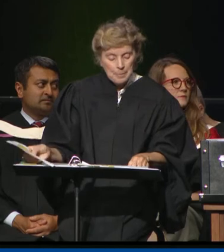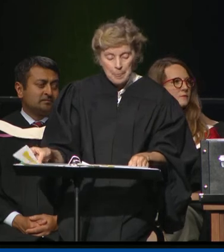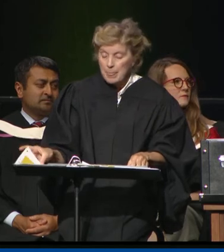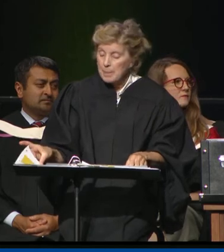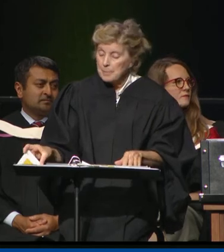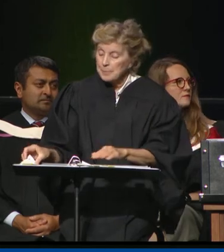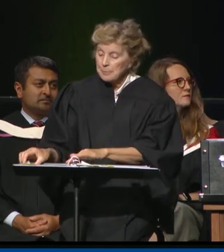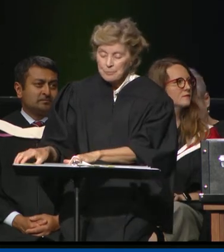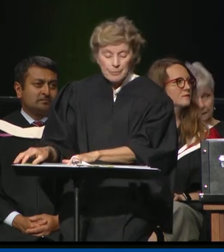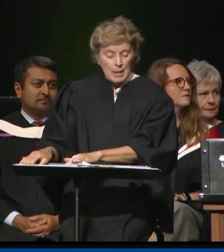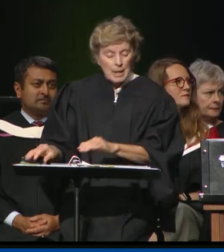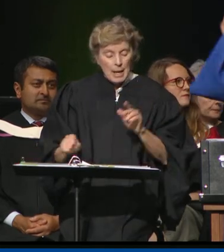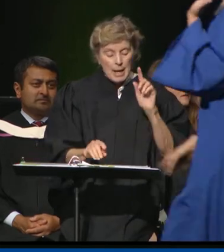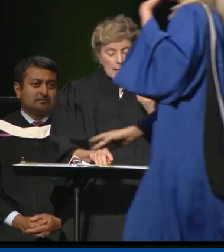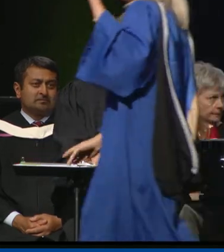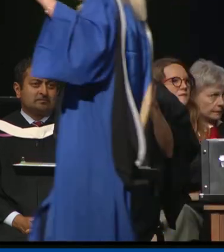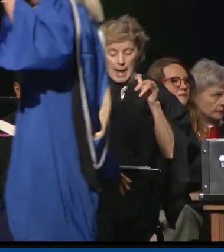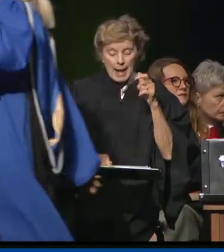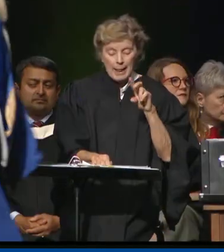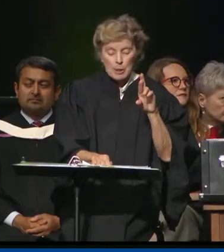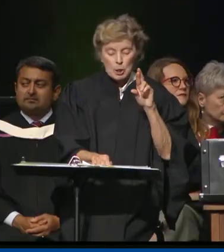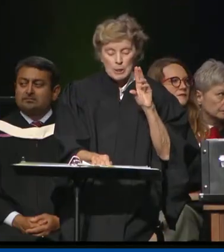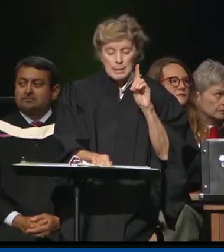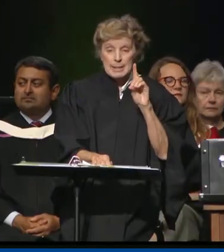Taylor Deasley, with distinction.